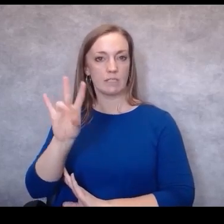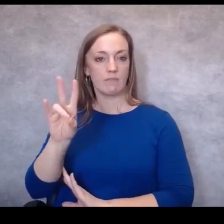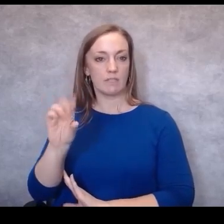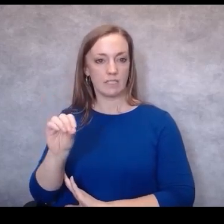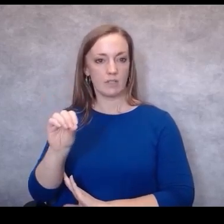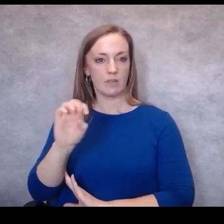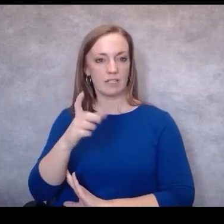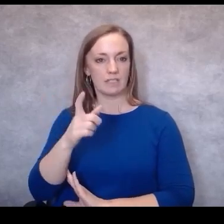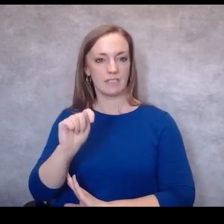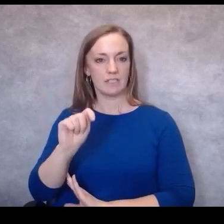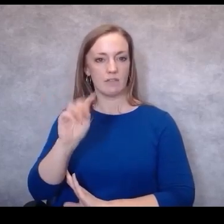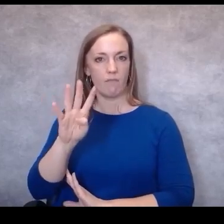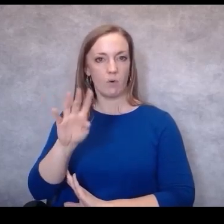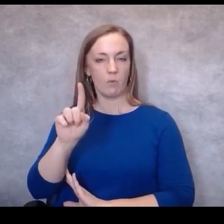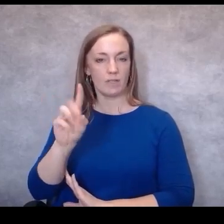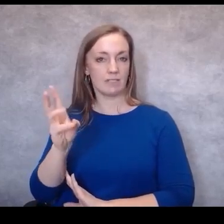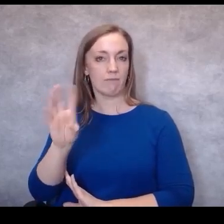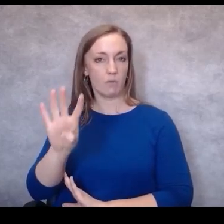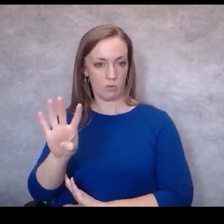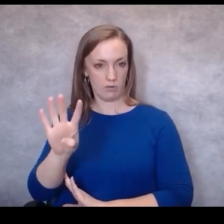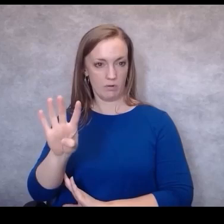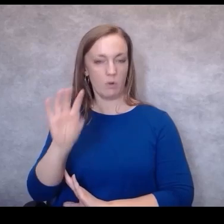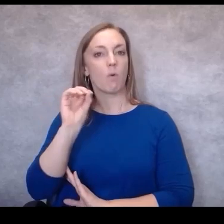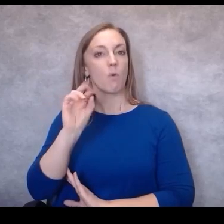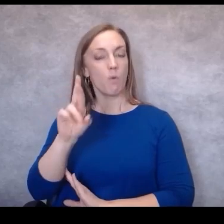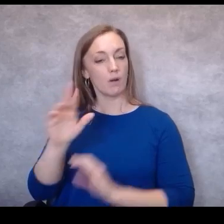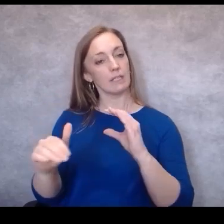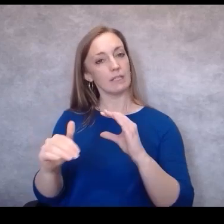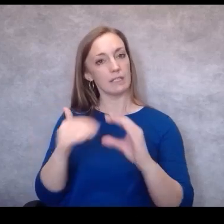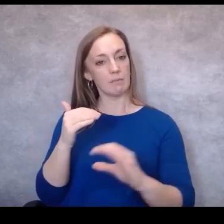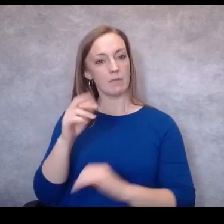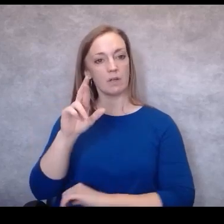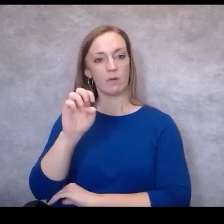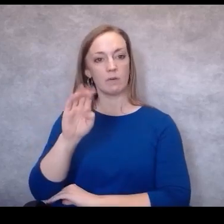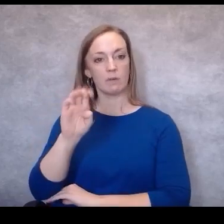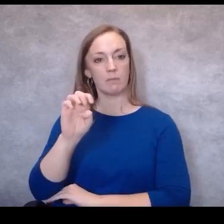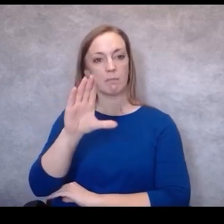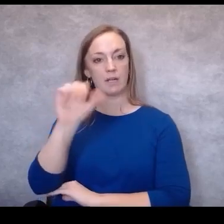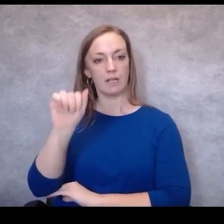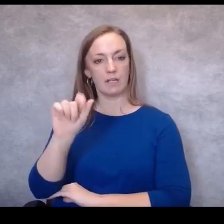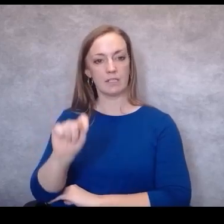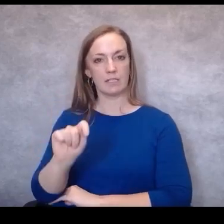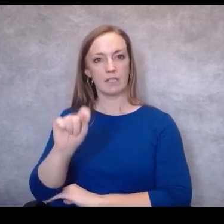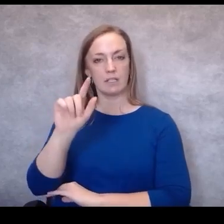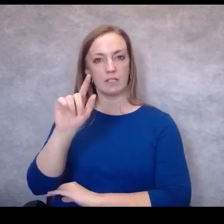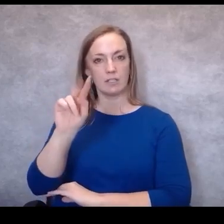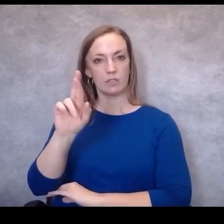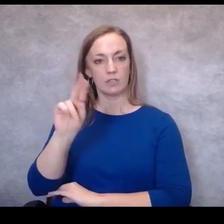502-564-4970, extension 4164, or by email at